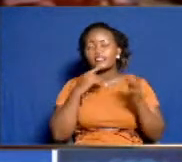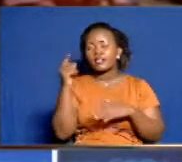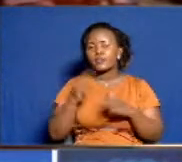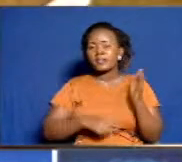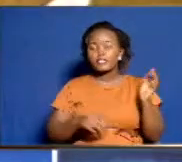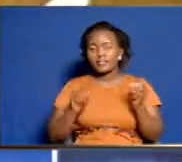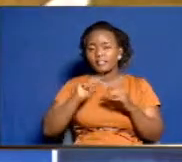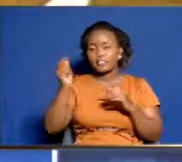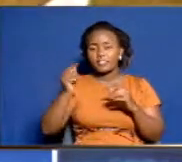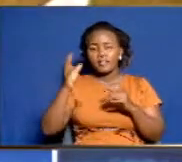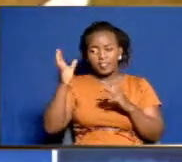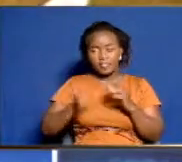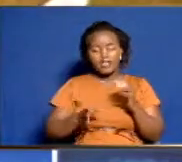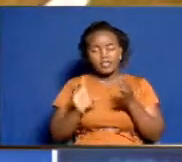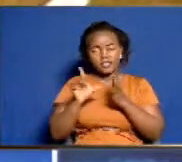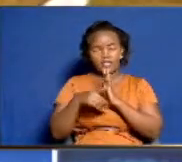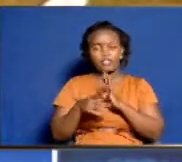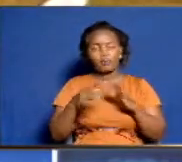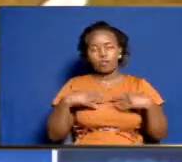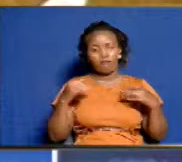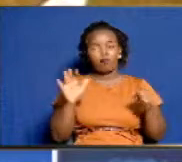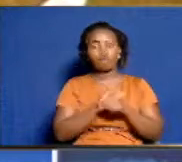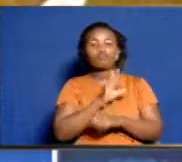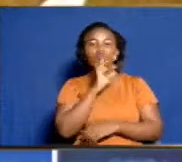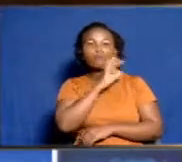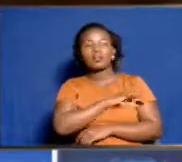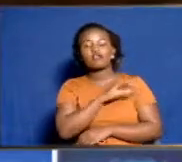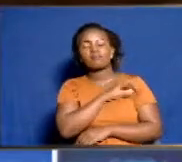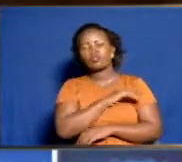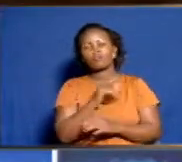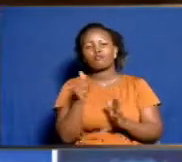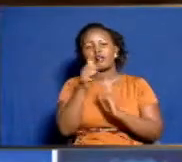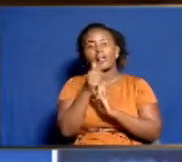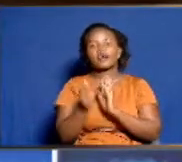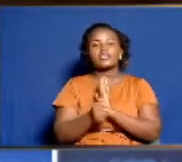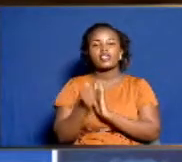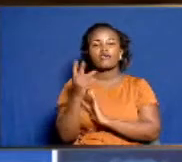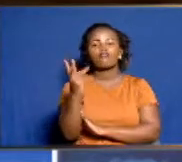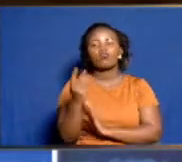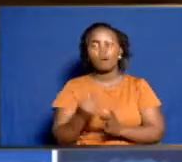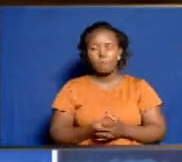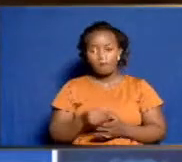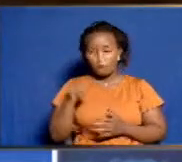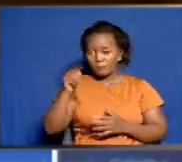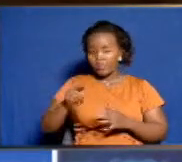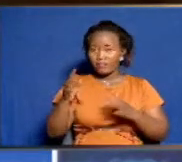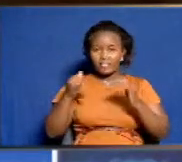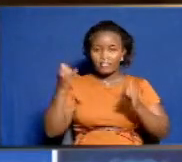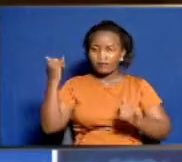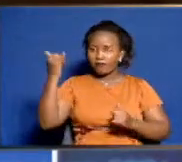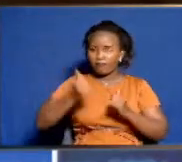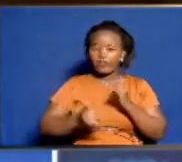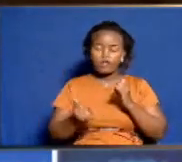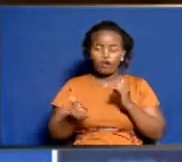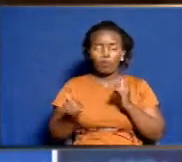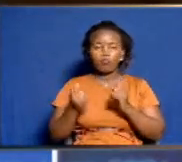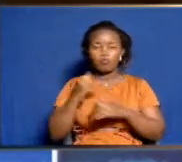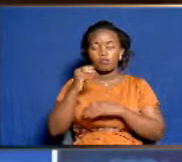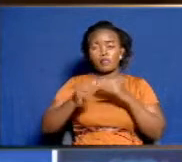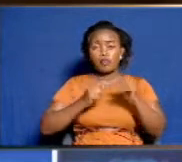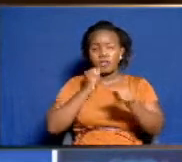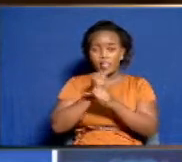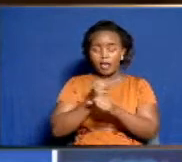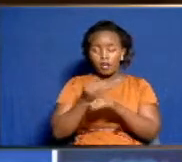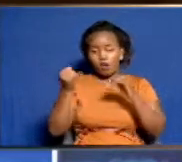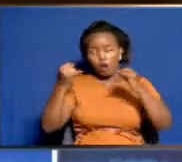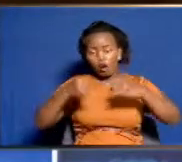soon start feeling the full benefit of the Big Four agenda. This being the final year of implementing